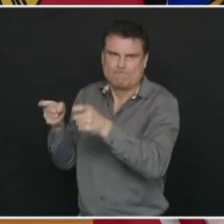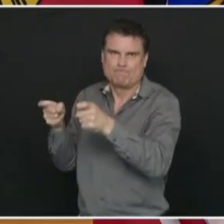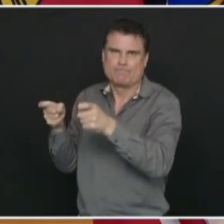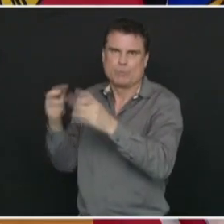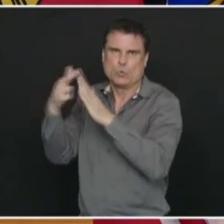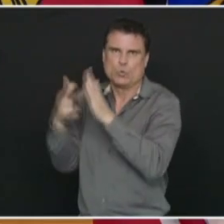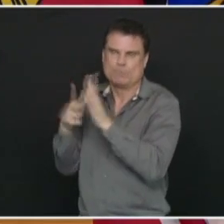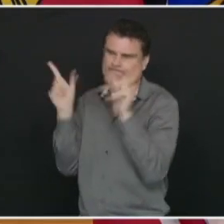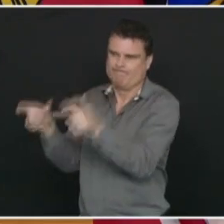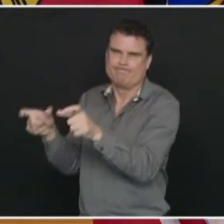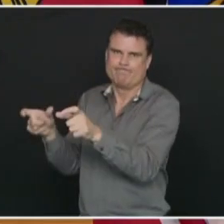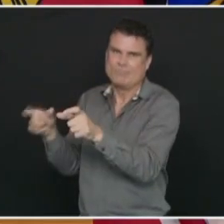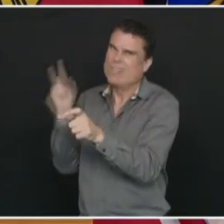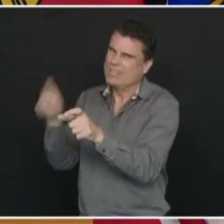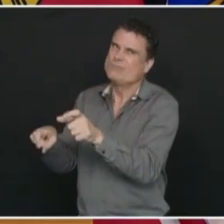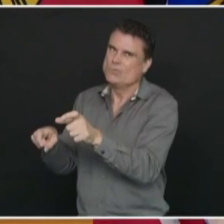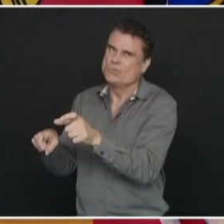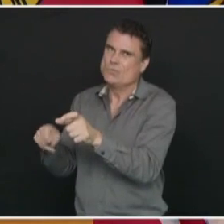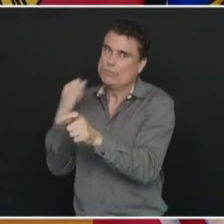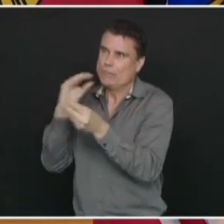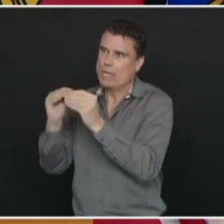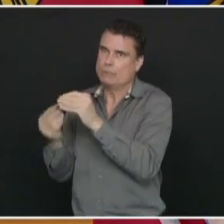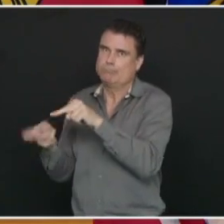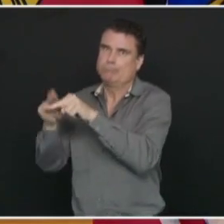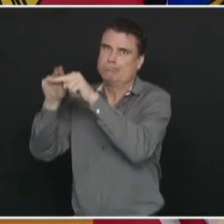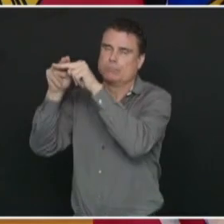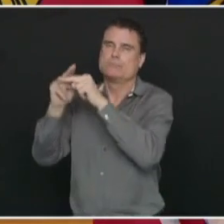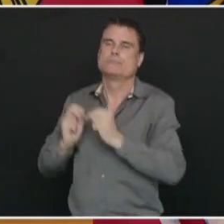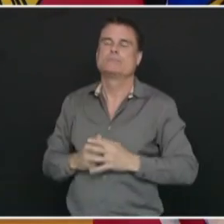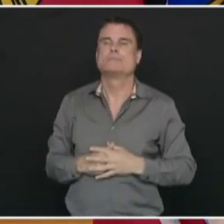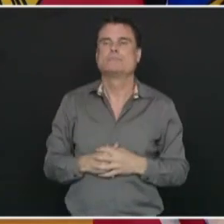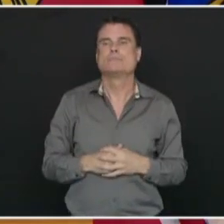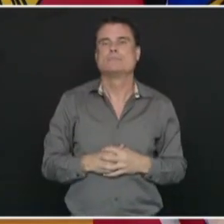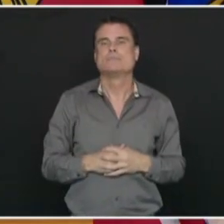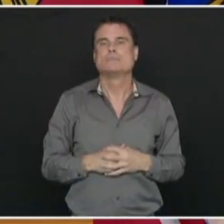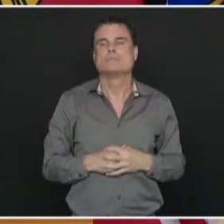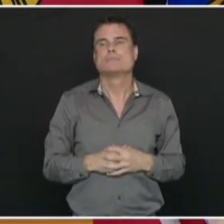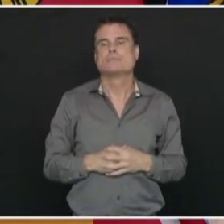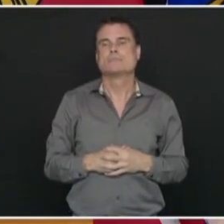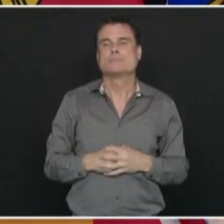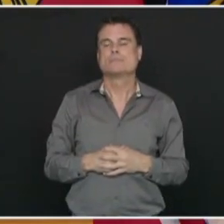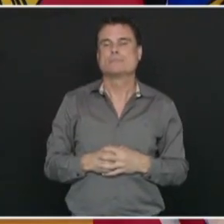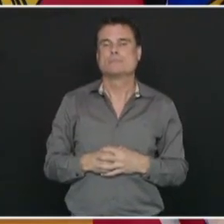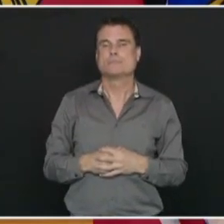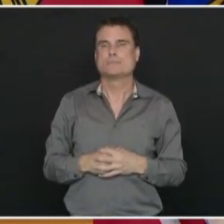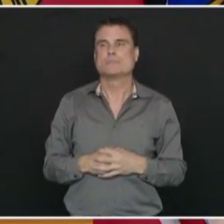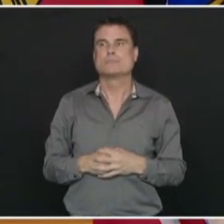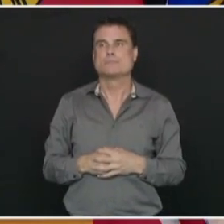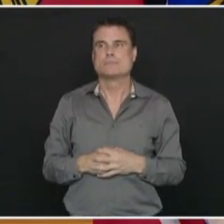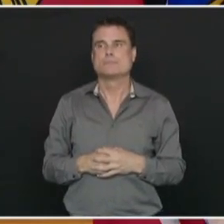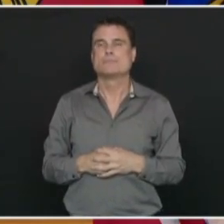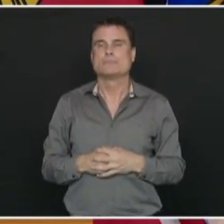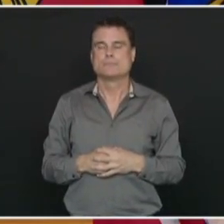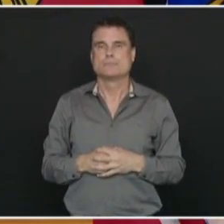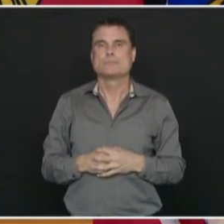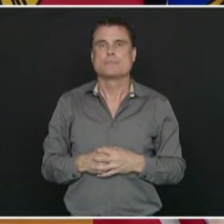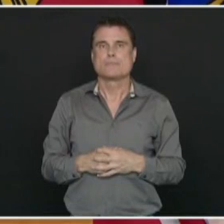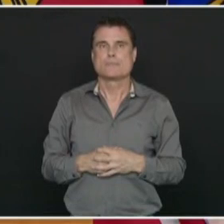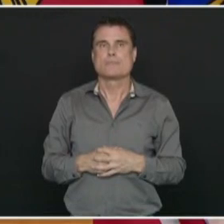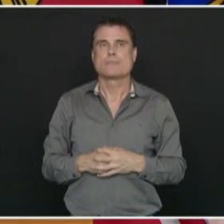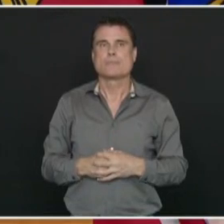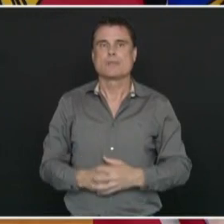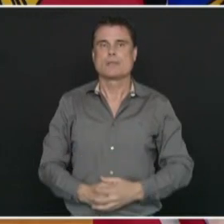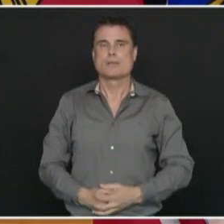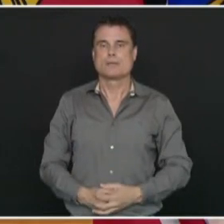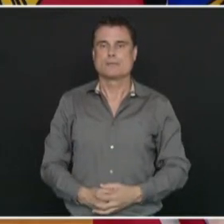we need, but we are continuing to get what we need for the future and making sure that we are supporting across the country.